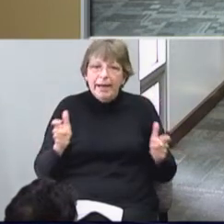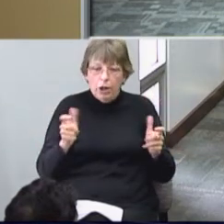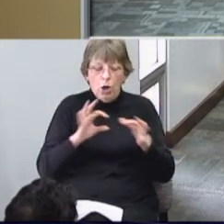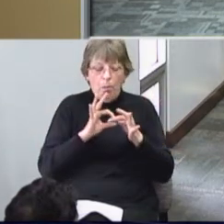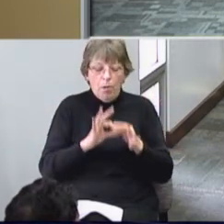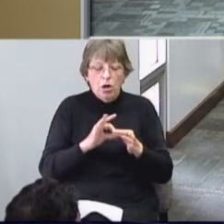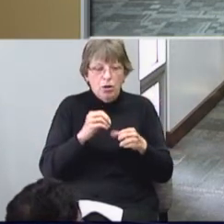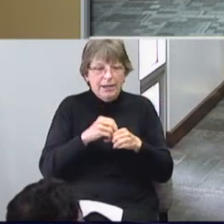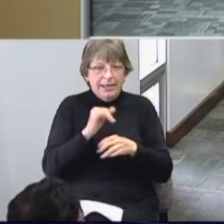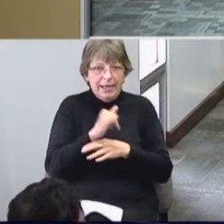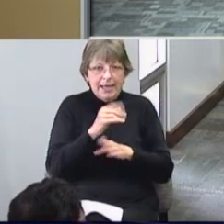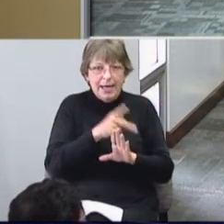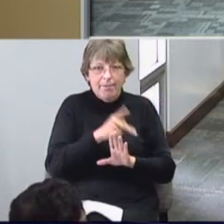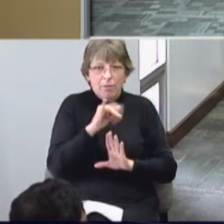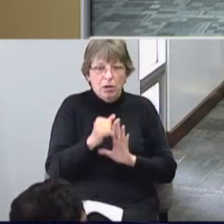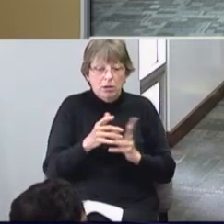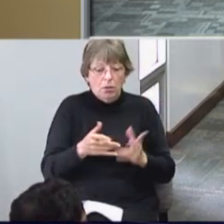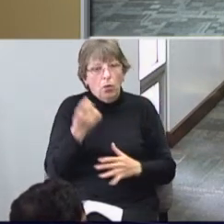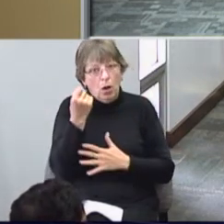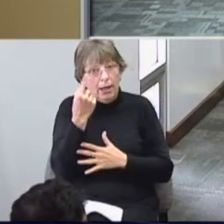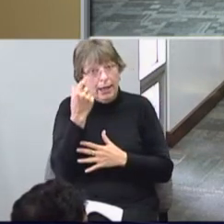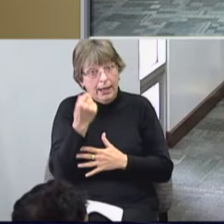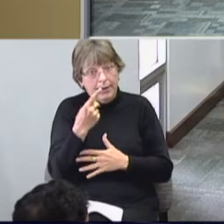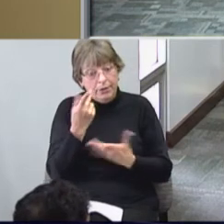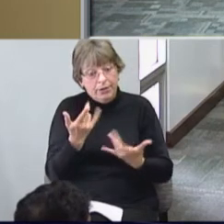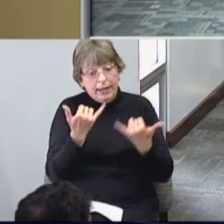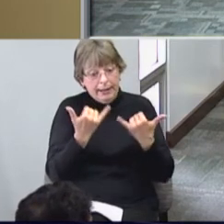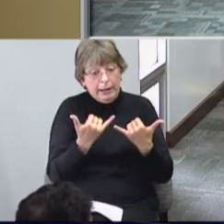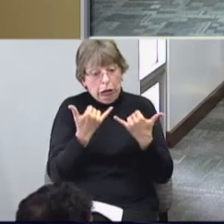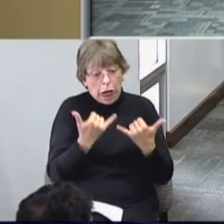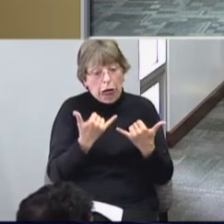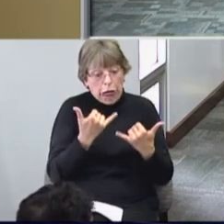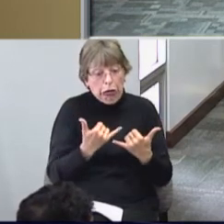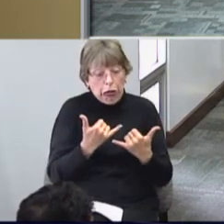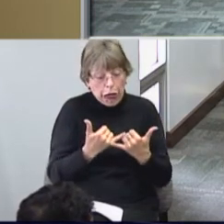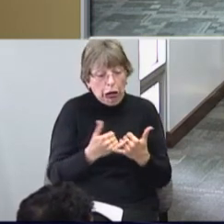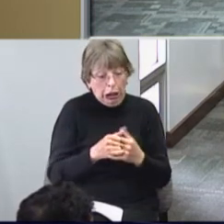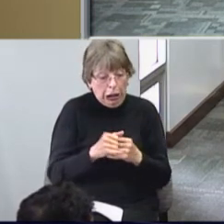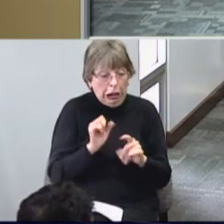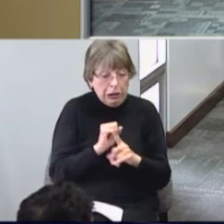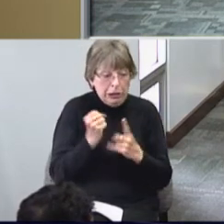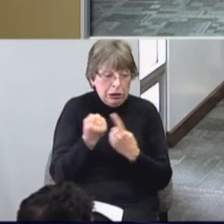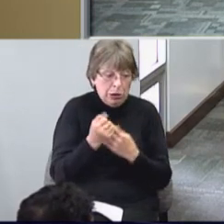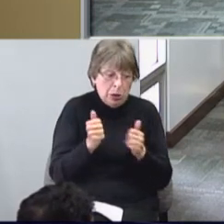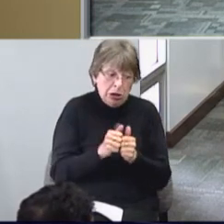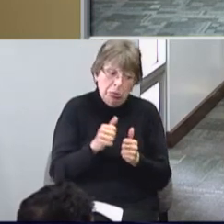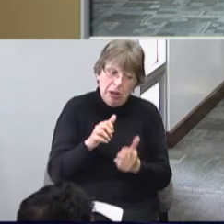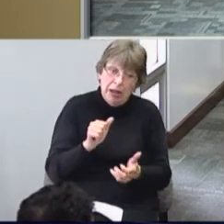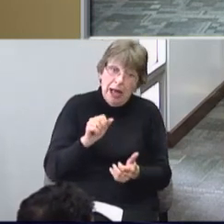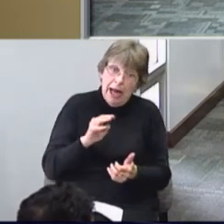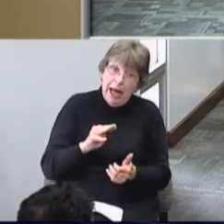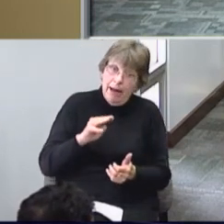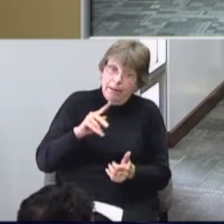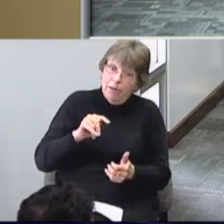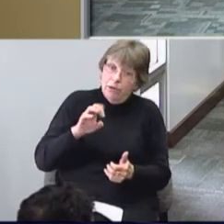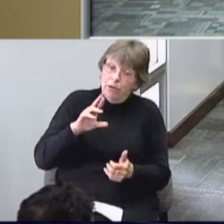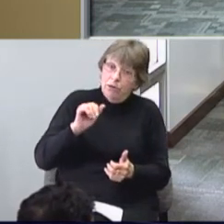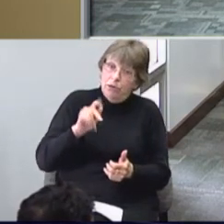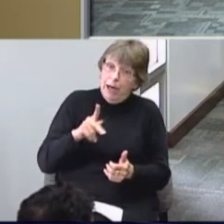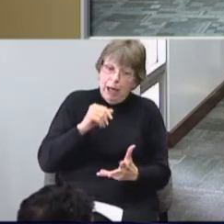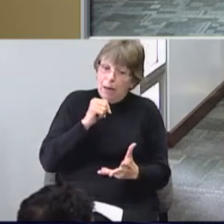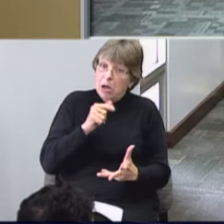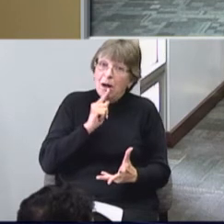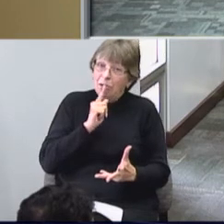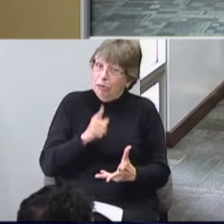Well, given the current political climate toward Amtrak, I'm not overly optimistic, but I do think we need to